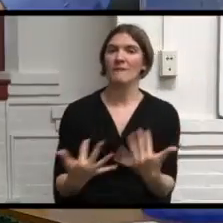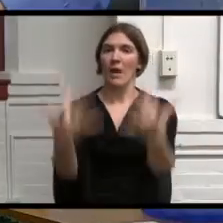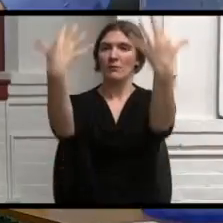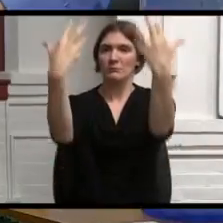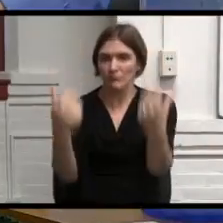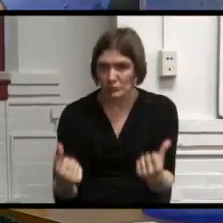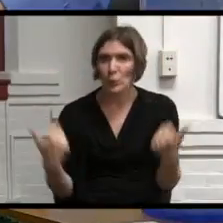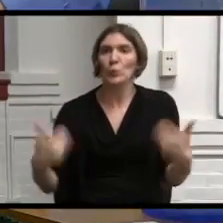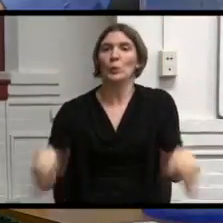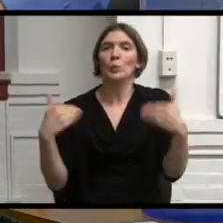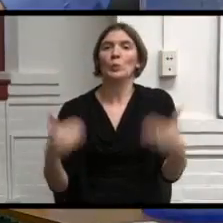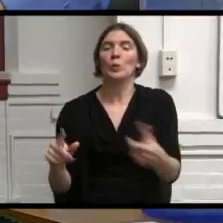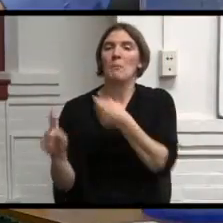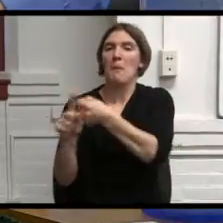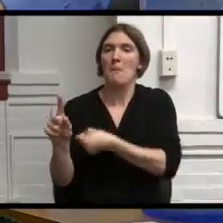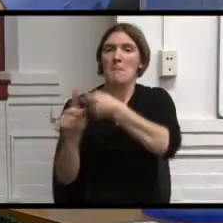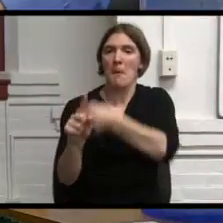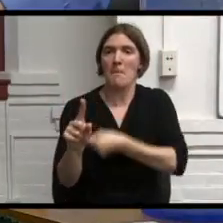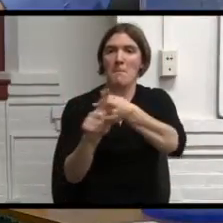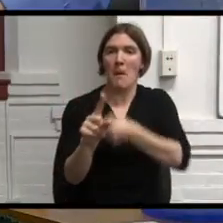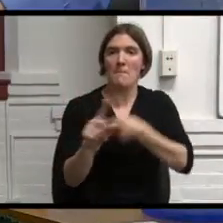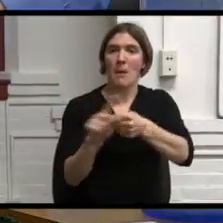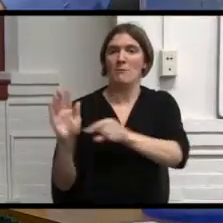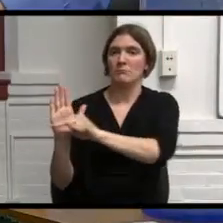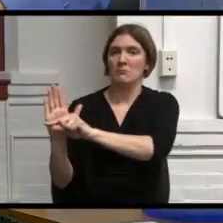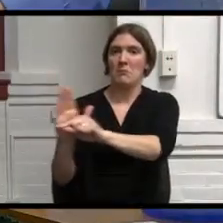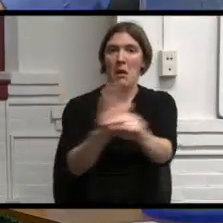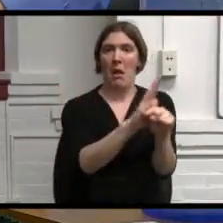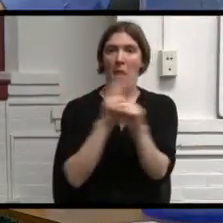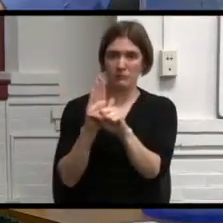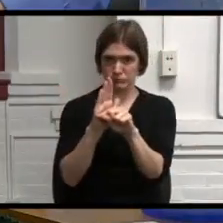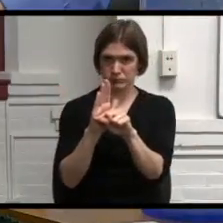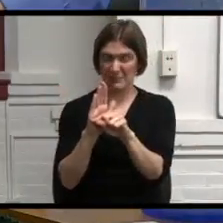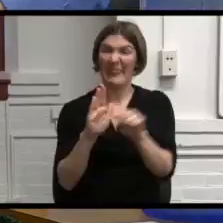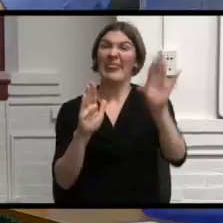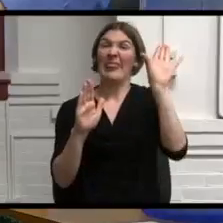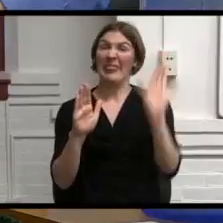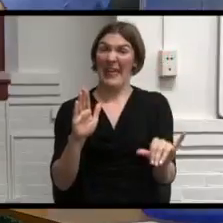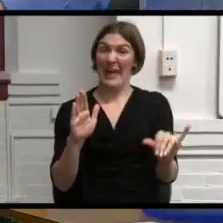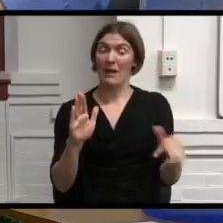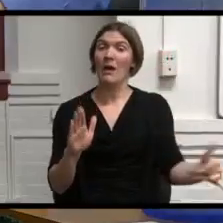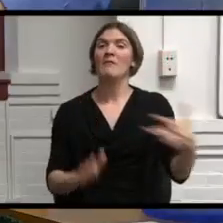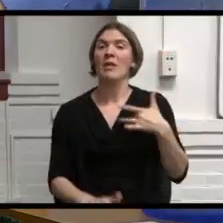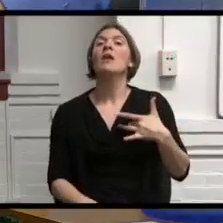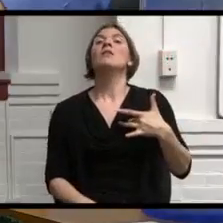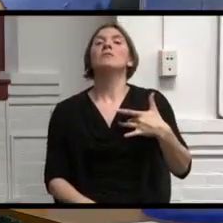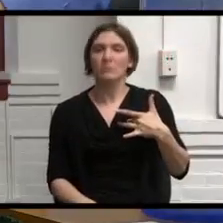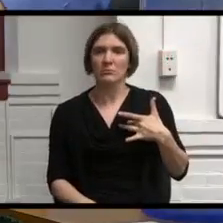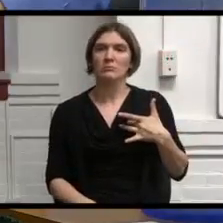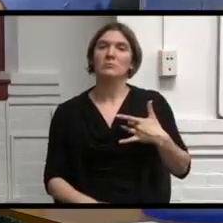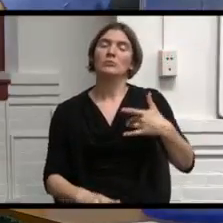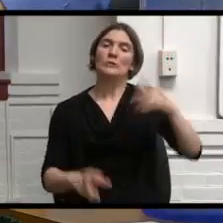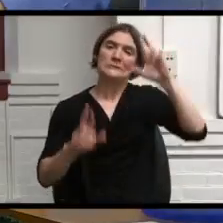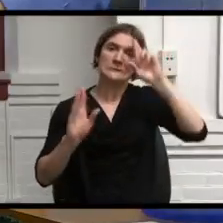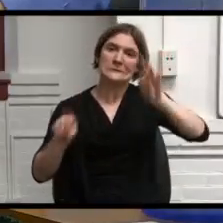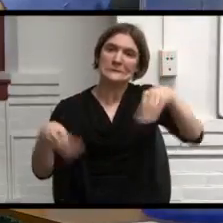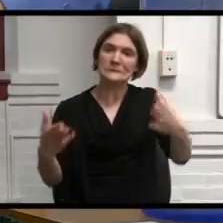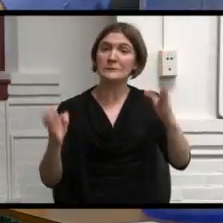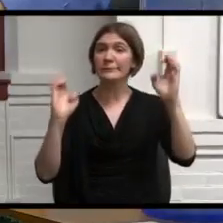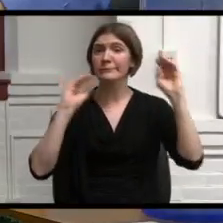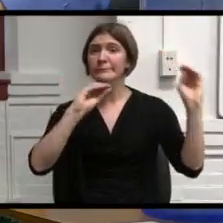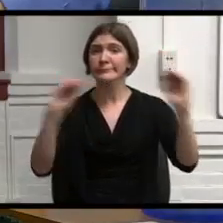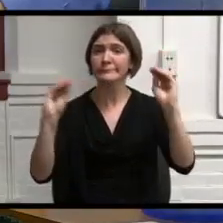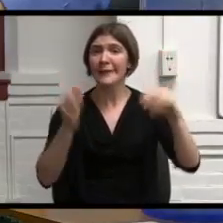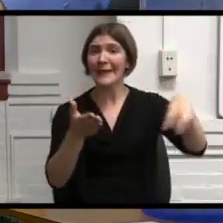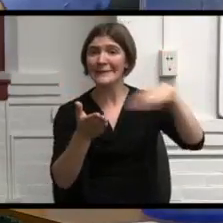experienced from the aftermath of Tropical Storm Irene and the Brooks House fire, as a way to offer education in the